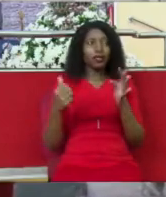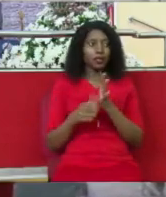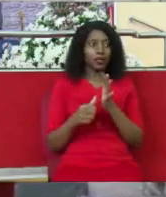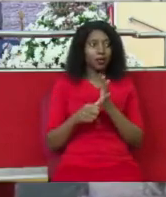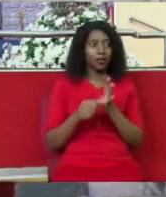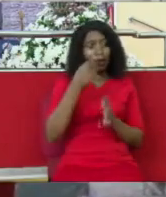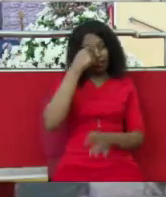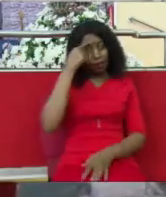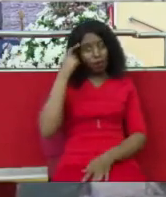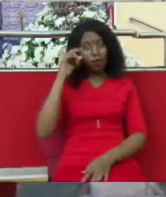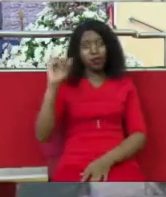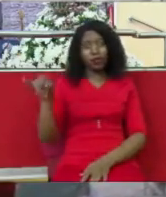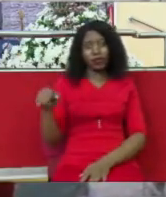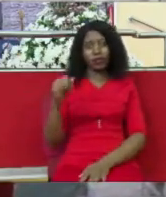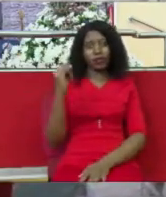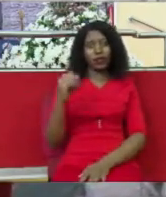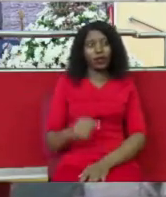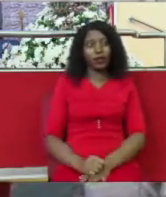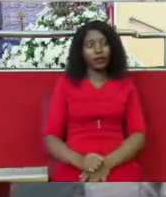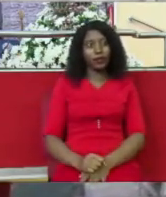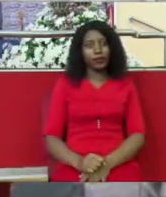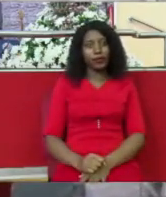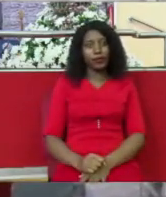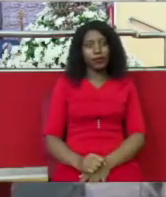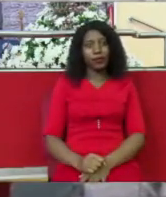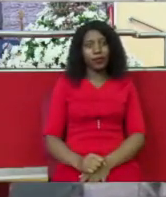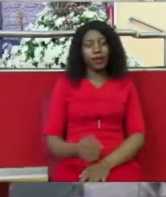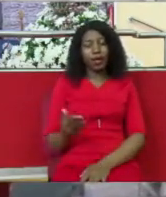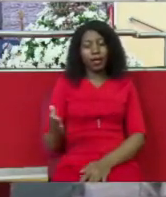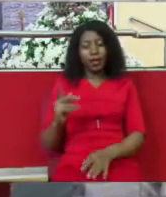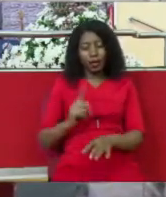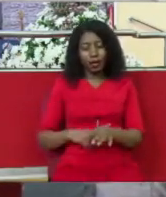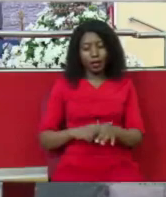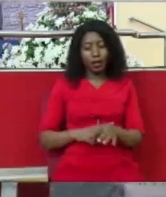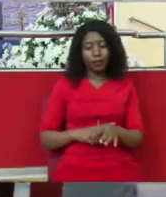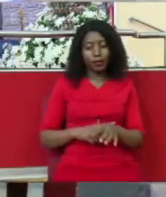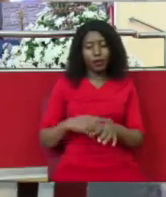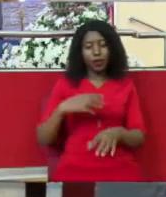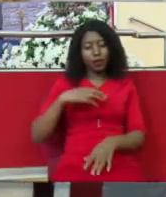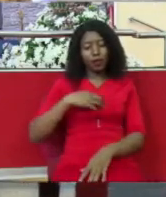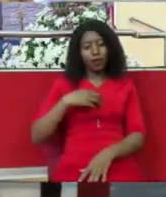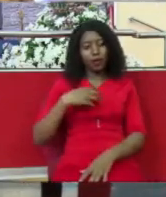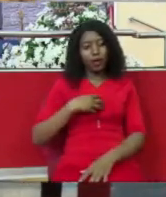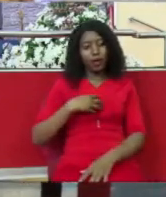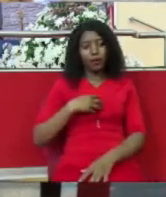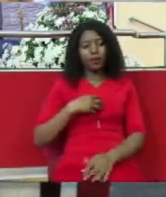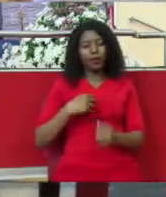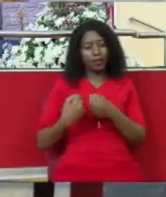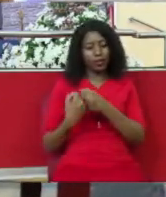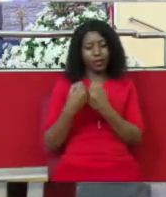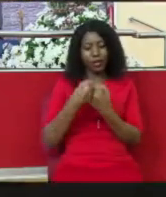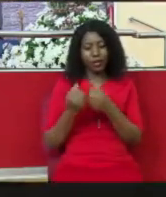There are times when we begin blaming storms that are in our lives.